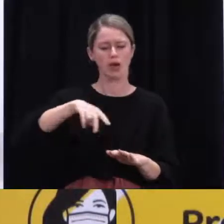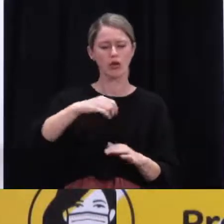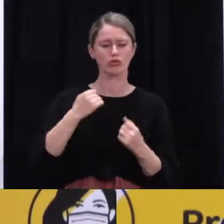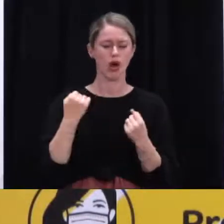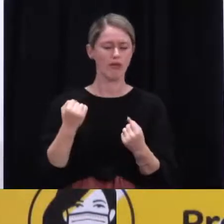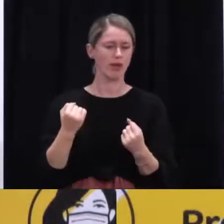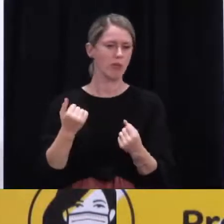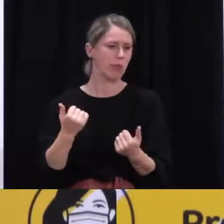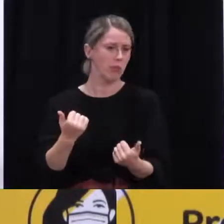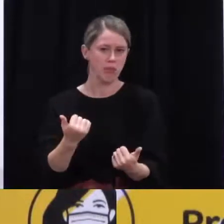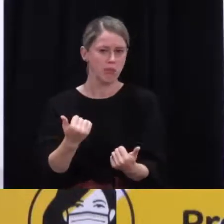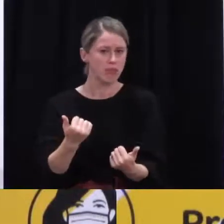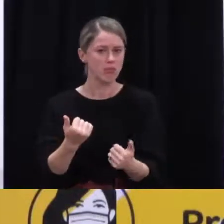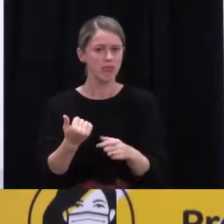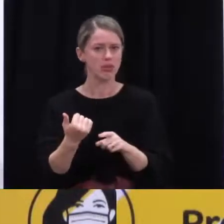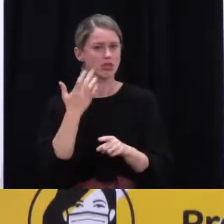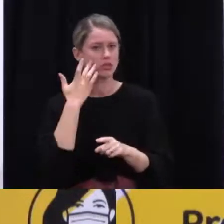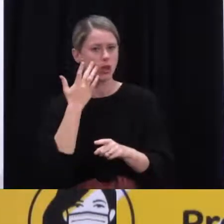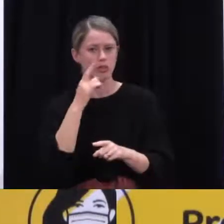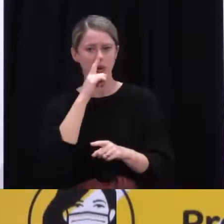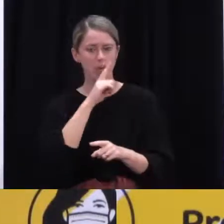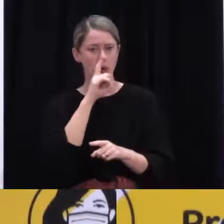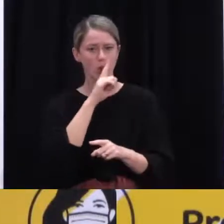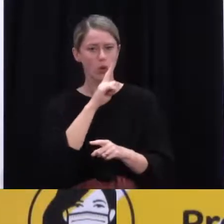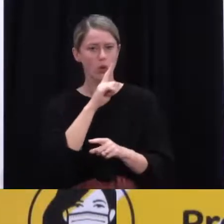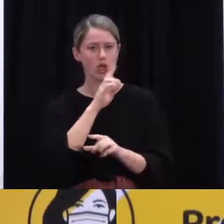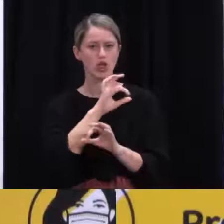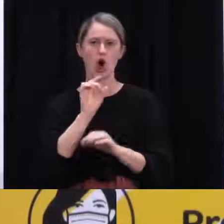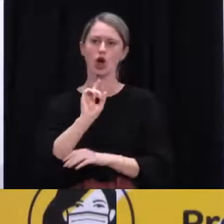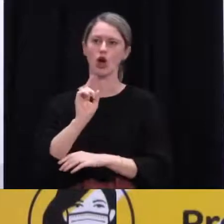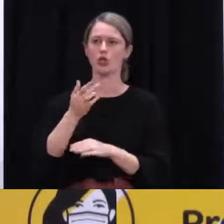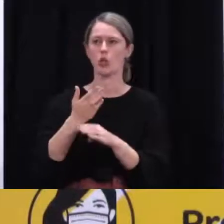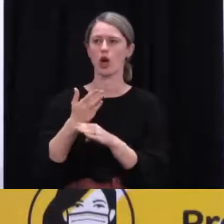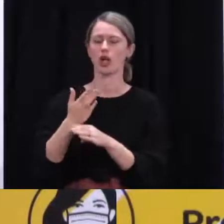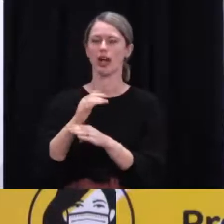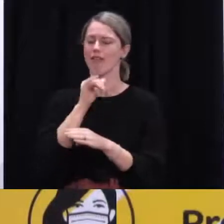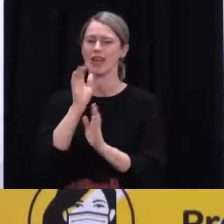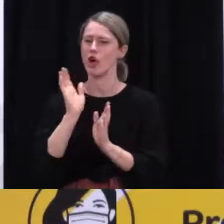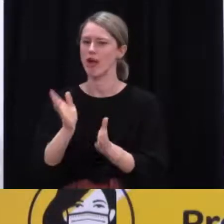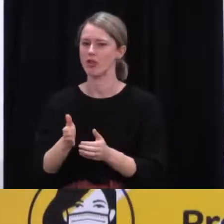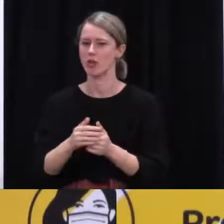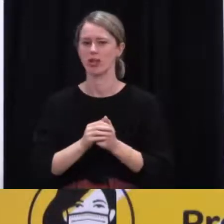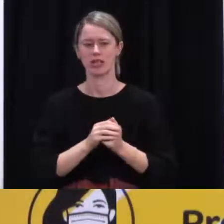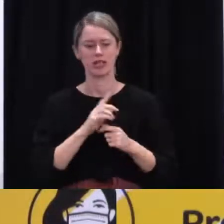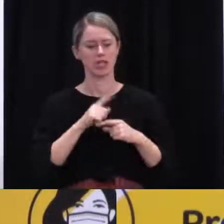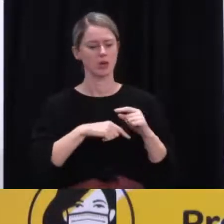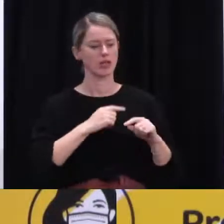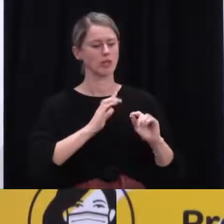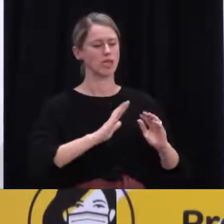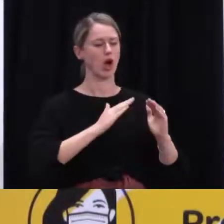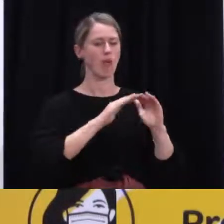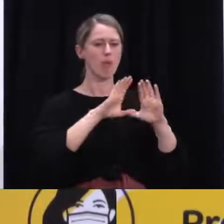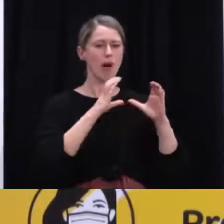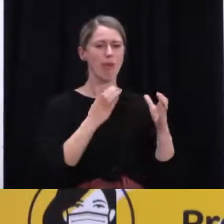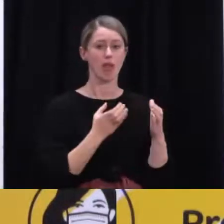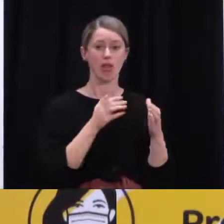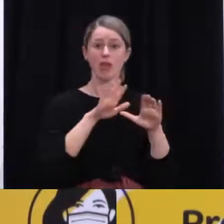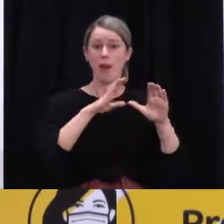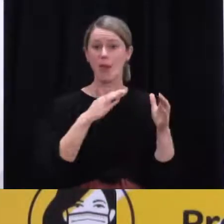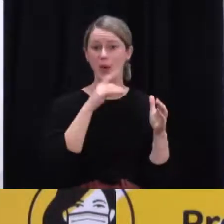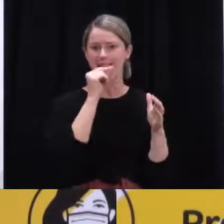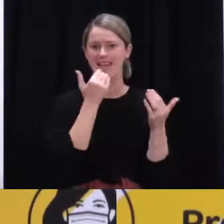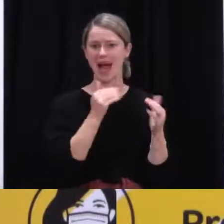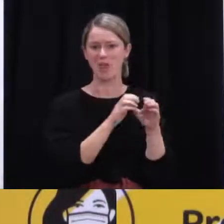region, which is encouraging. It suggests that people aren't going to work unless they have to. They are, continuing to stick with their bubbles. Their bubbles can get a little